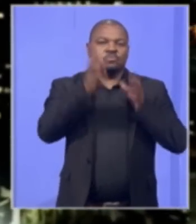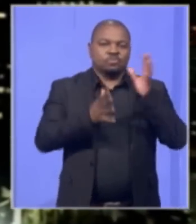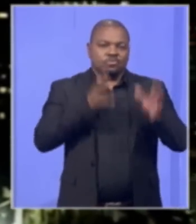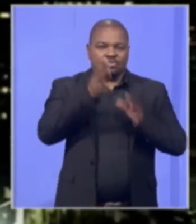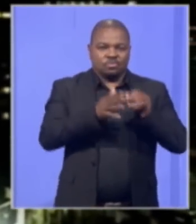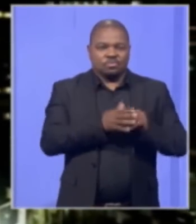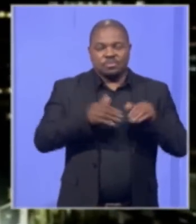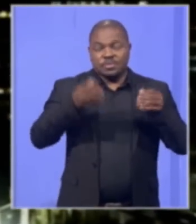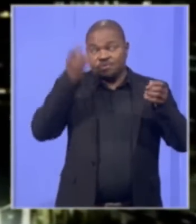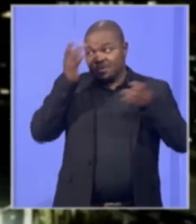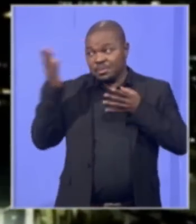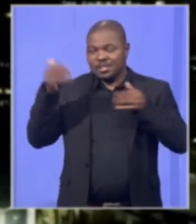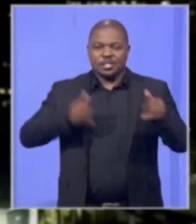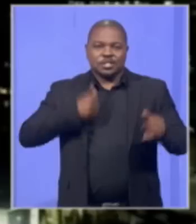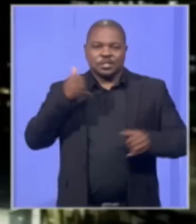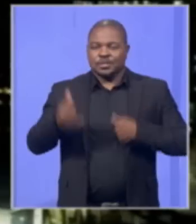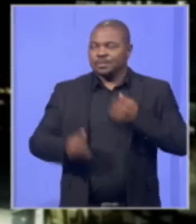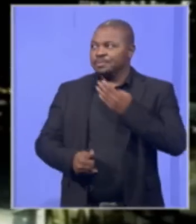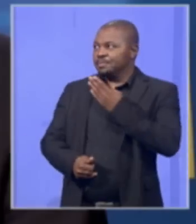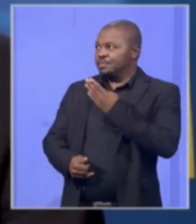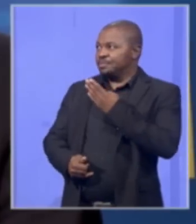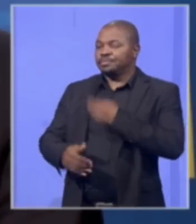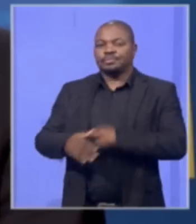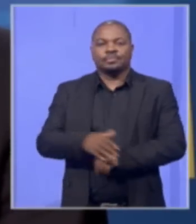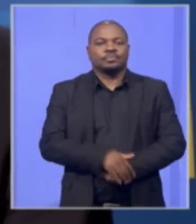ketlo mmogo ka tshedimosetso.